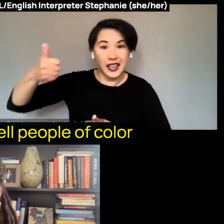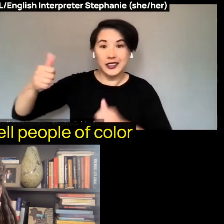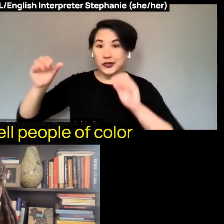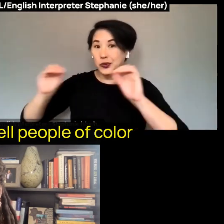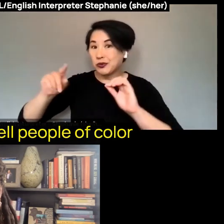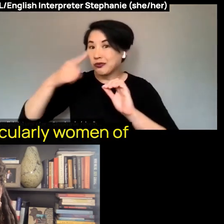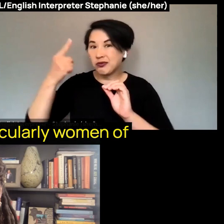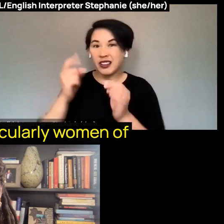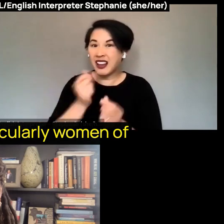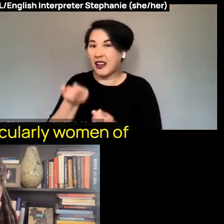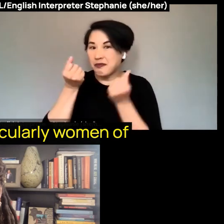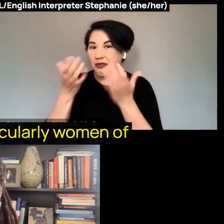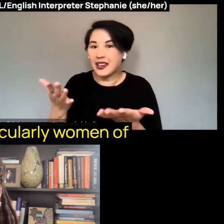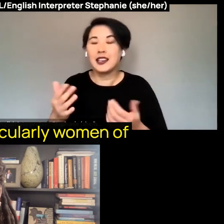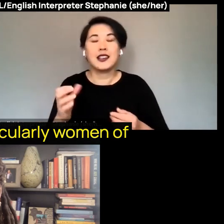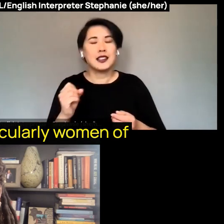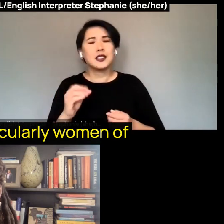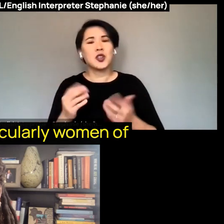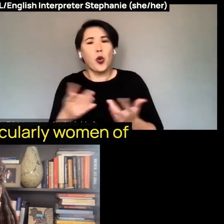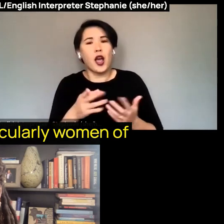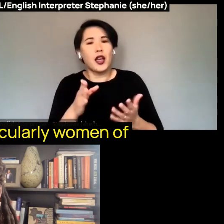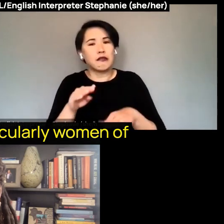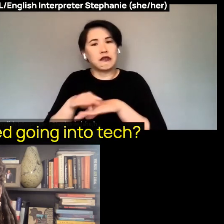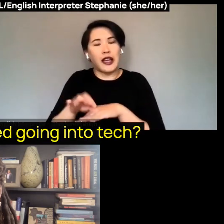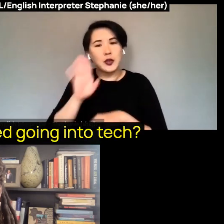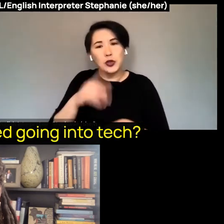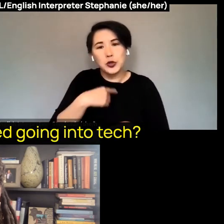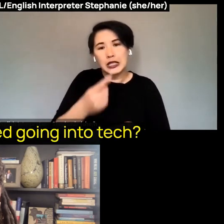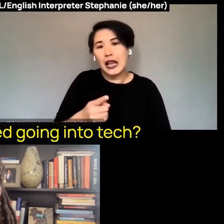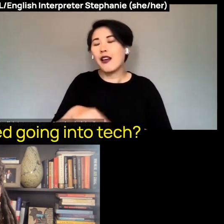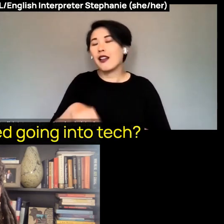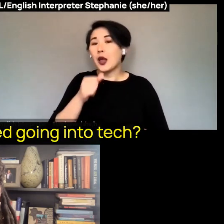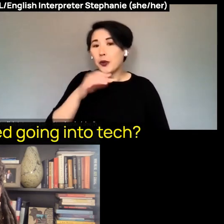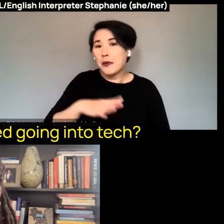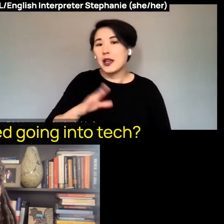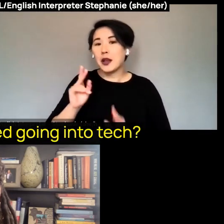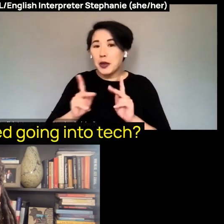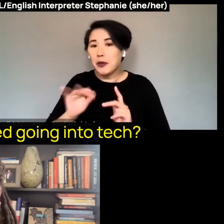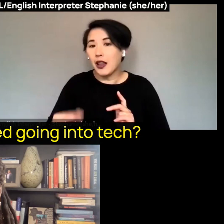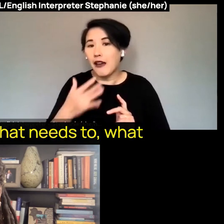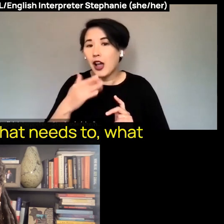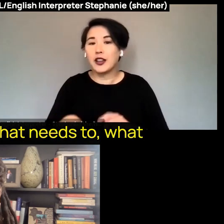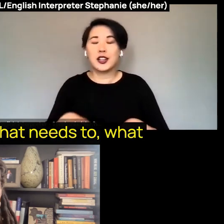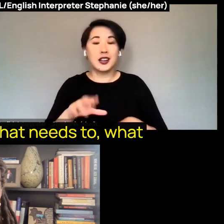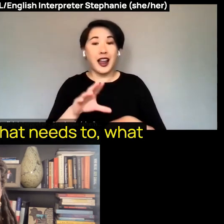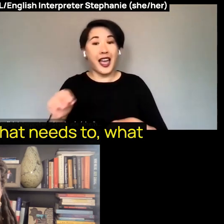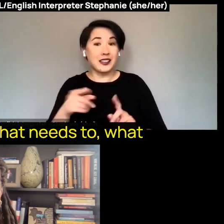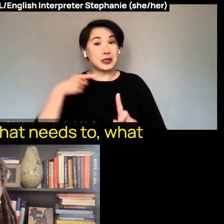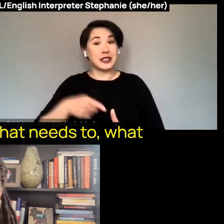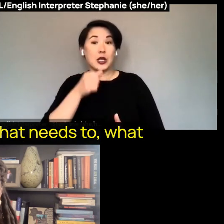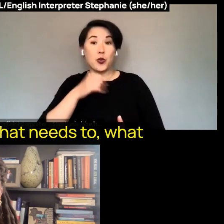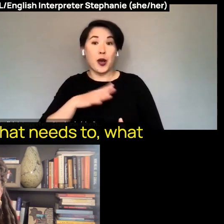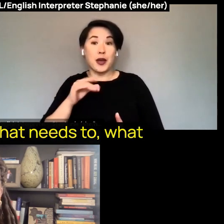tell people of color and women, and particularly women of color who are interested going into tech? Like,